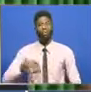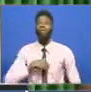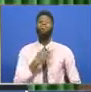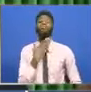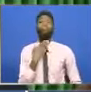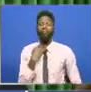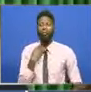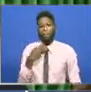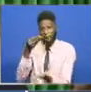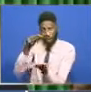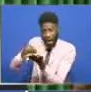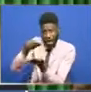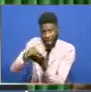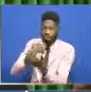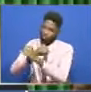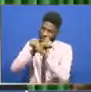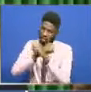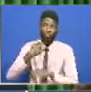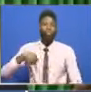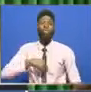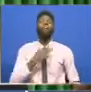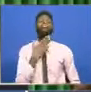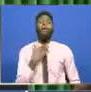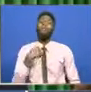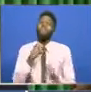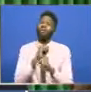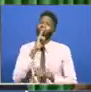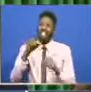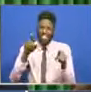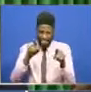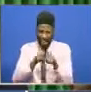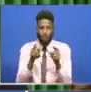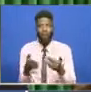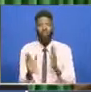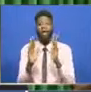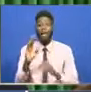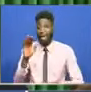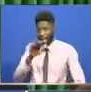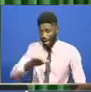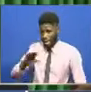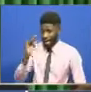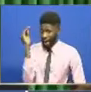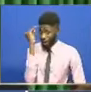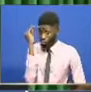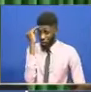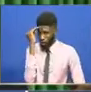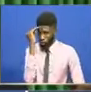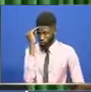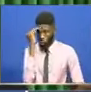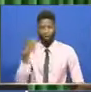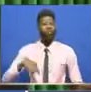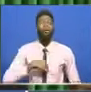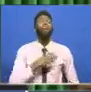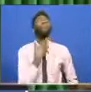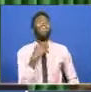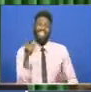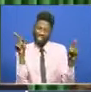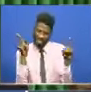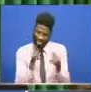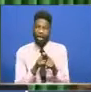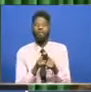this money. We want to ensure, just as we have done in education, we want to do the same in health.